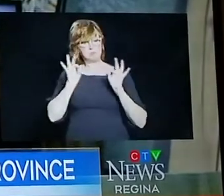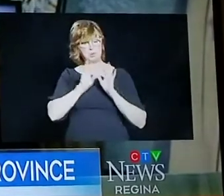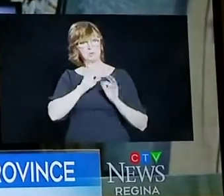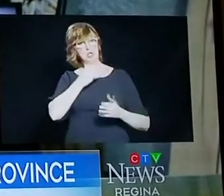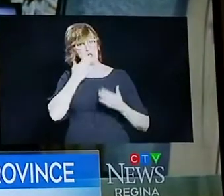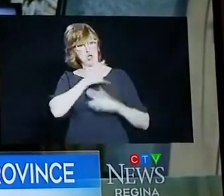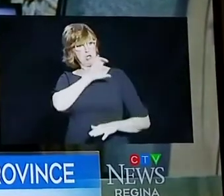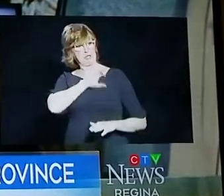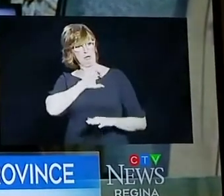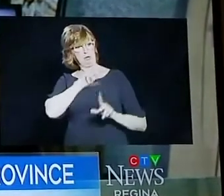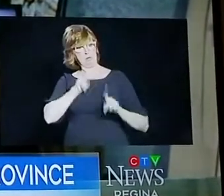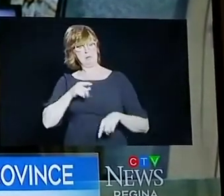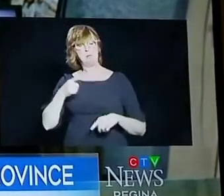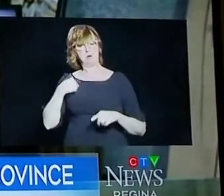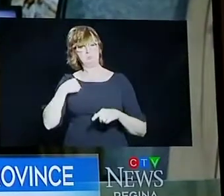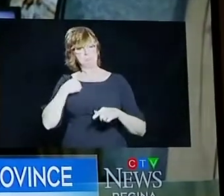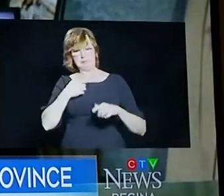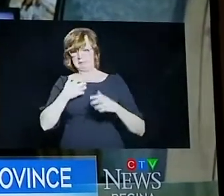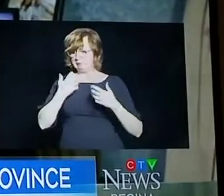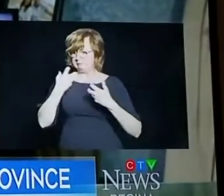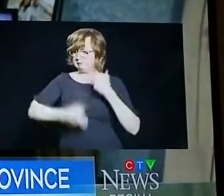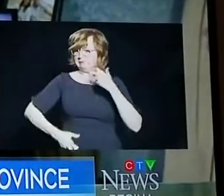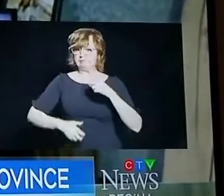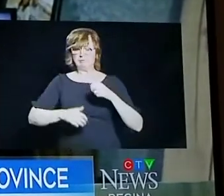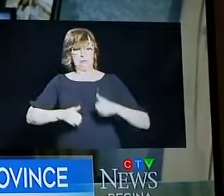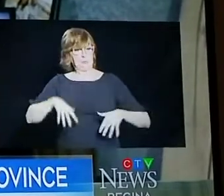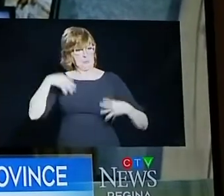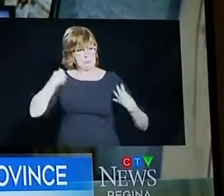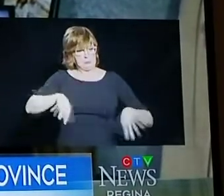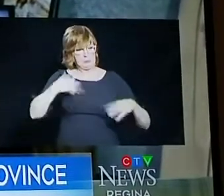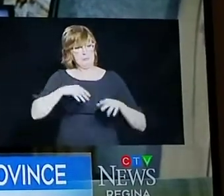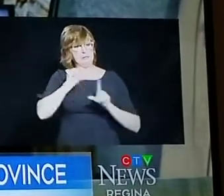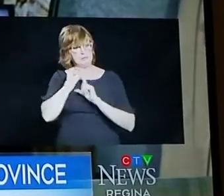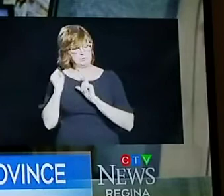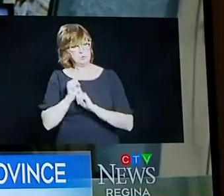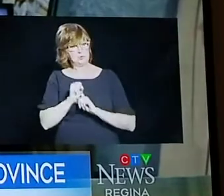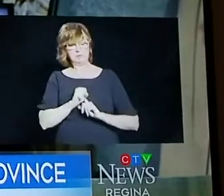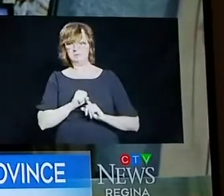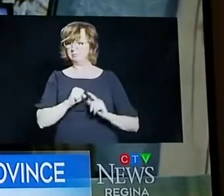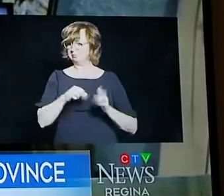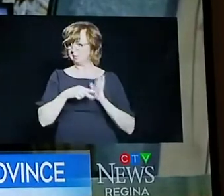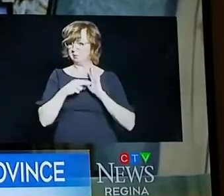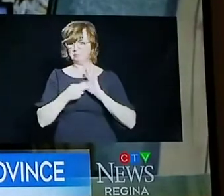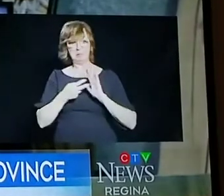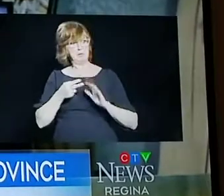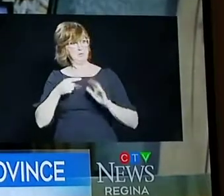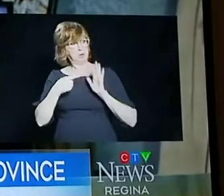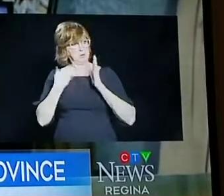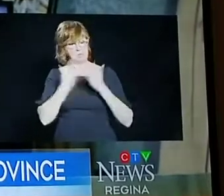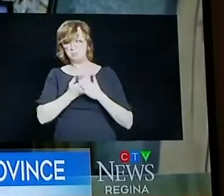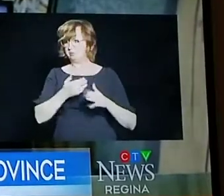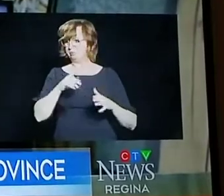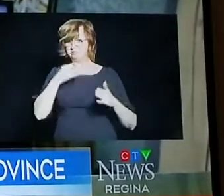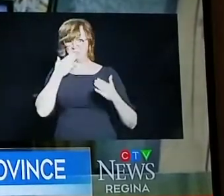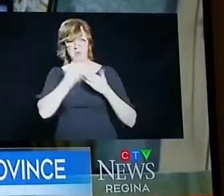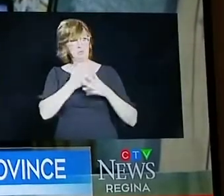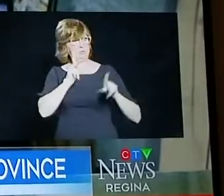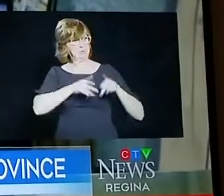some examples that reveal everything you need to know about Saskatchewan's character. Alex Pelche of